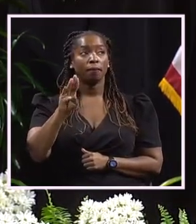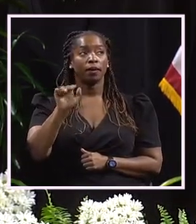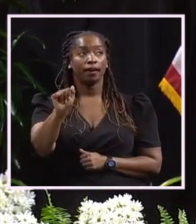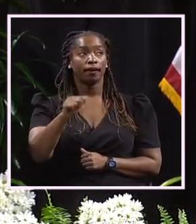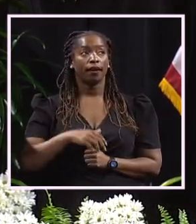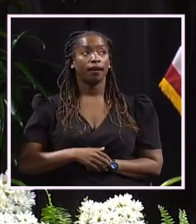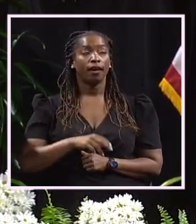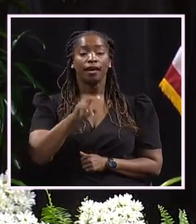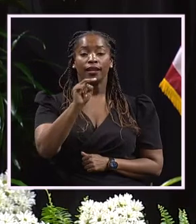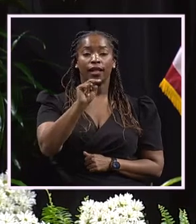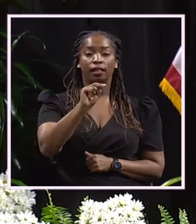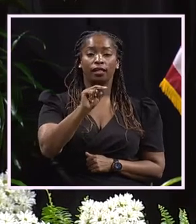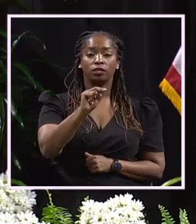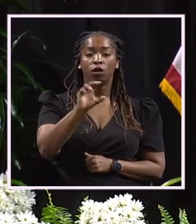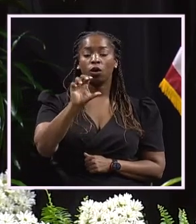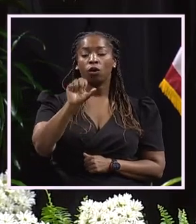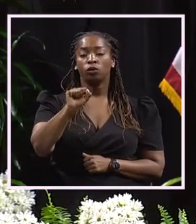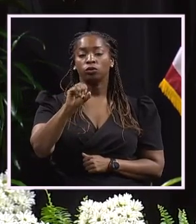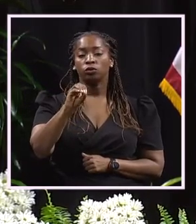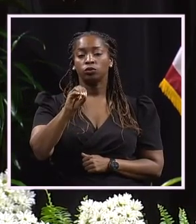Nicholas Solano.